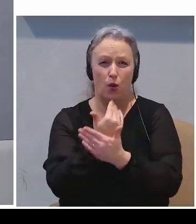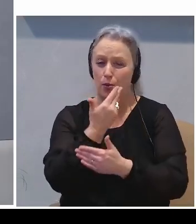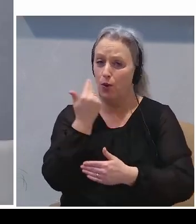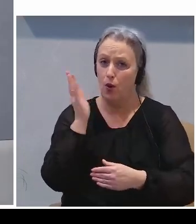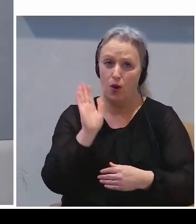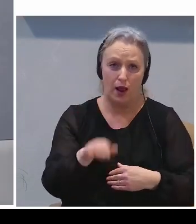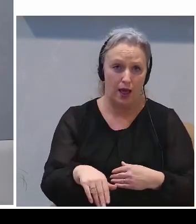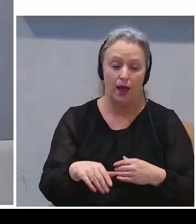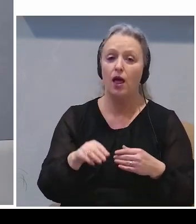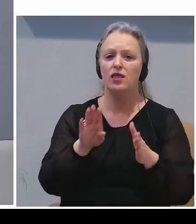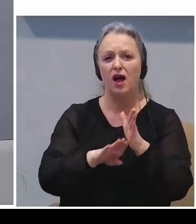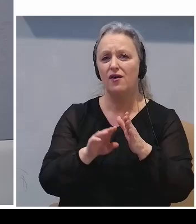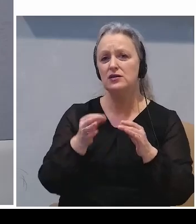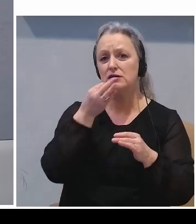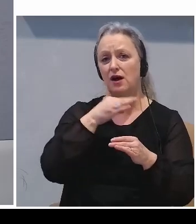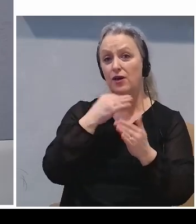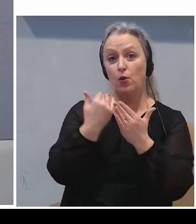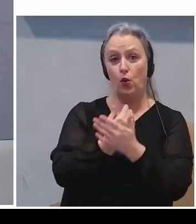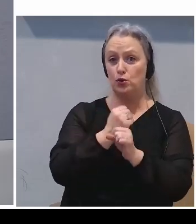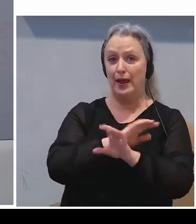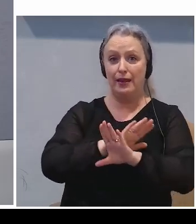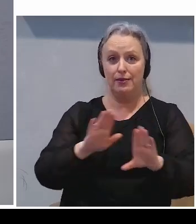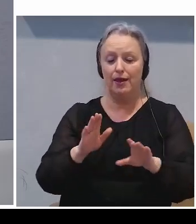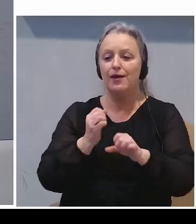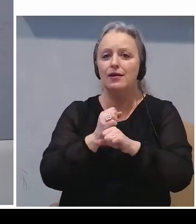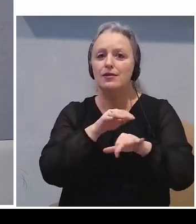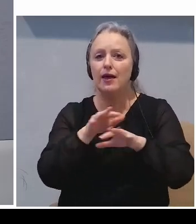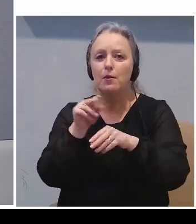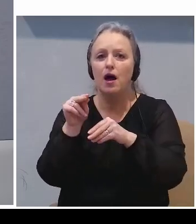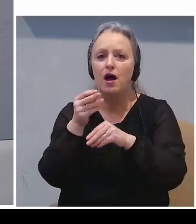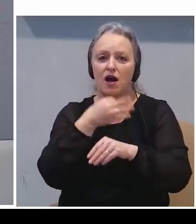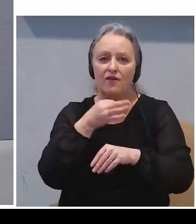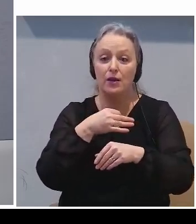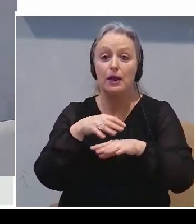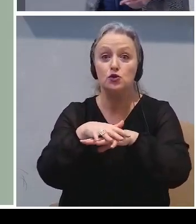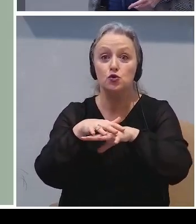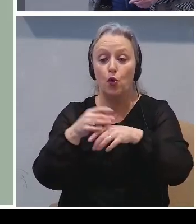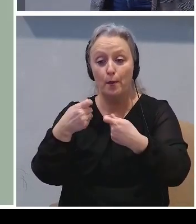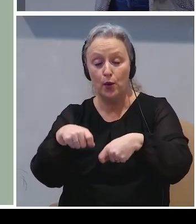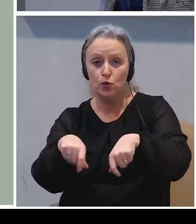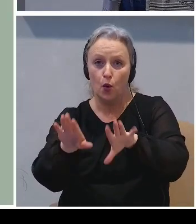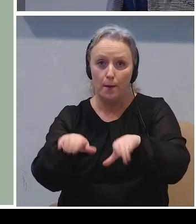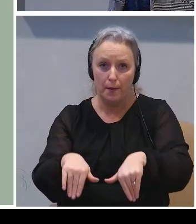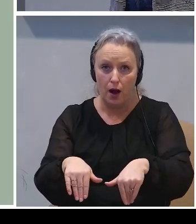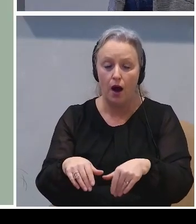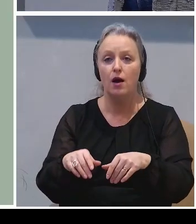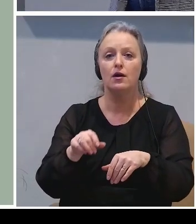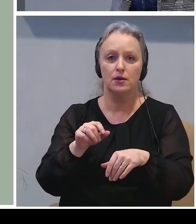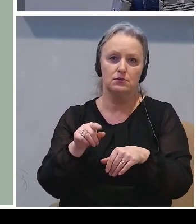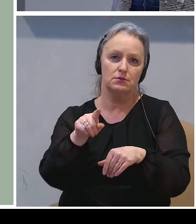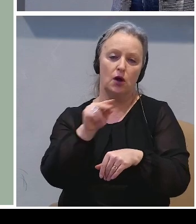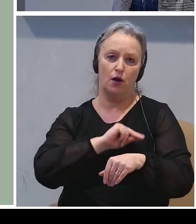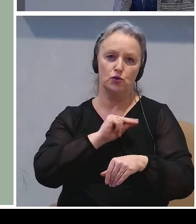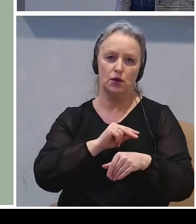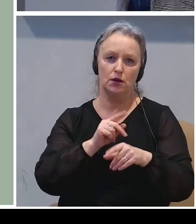repurposing drugs that are already in the market and can be used for a different disease. This is repurposing, or the second one that is actually not even